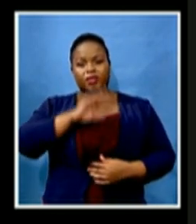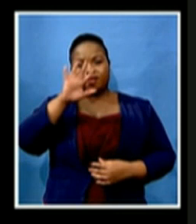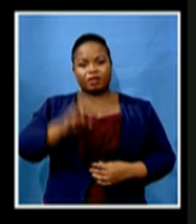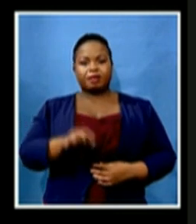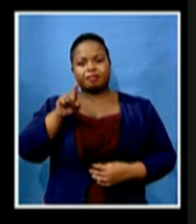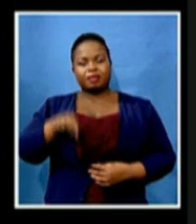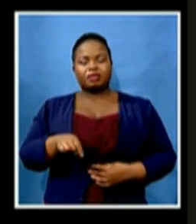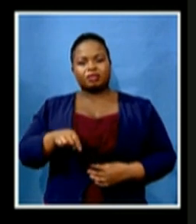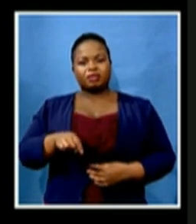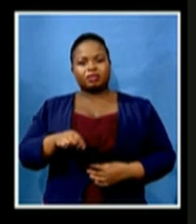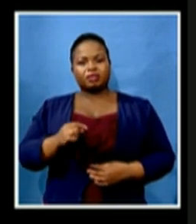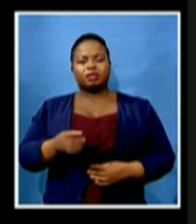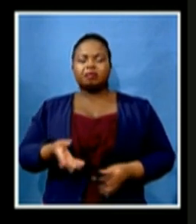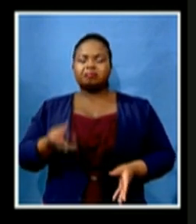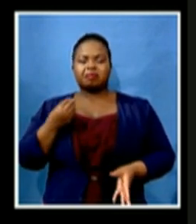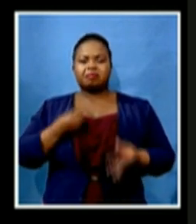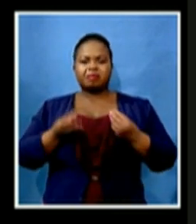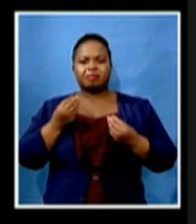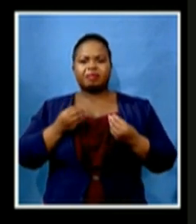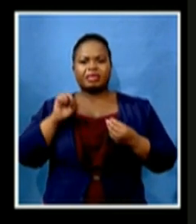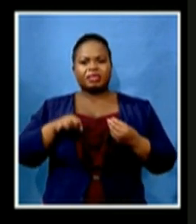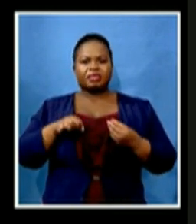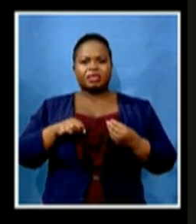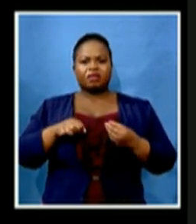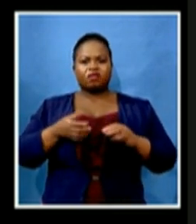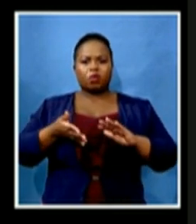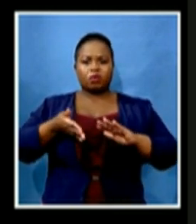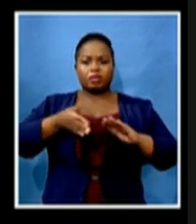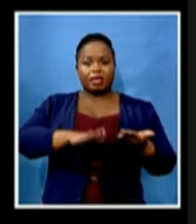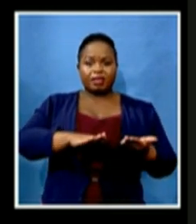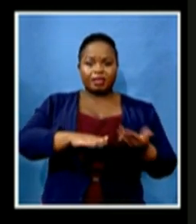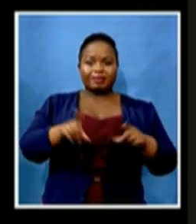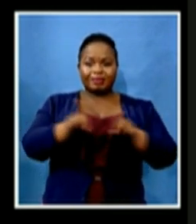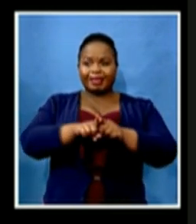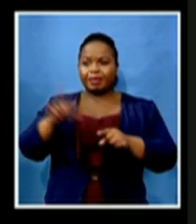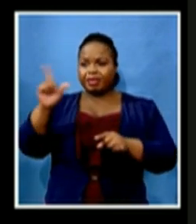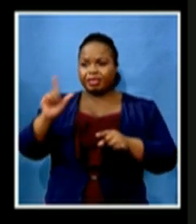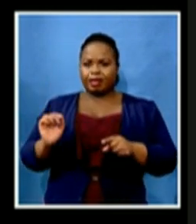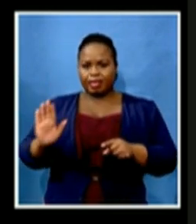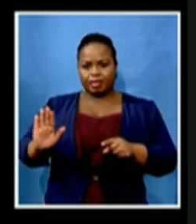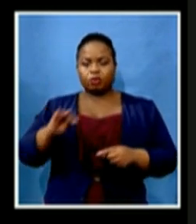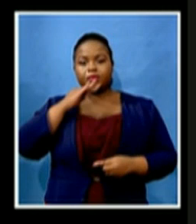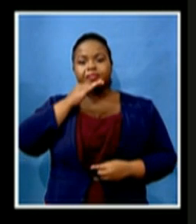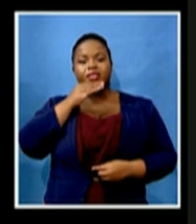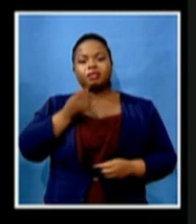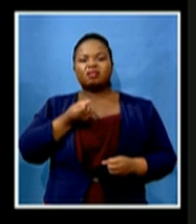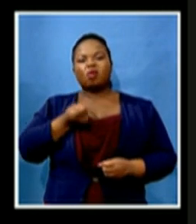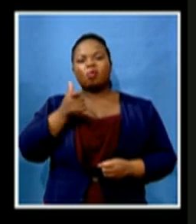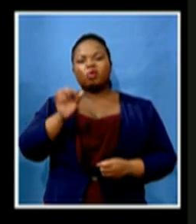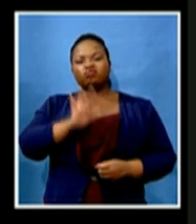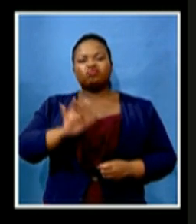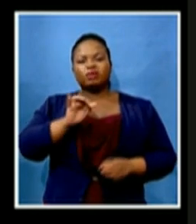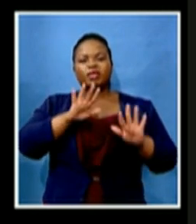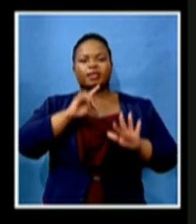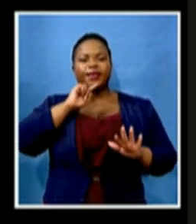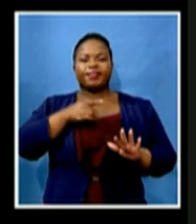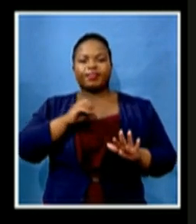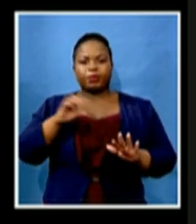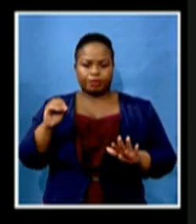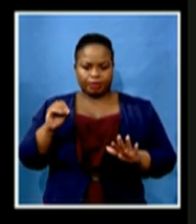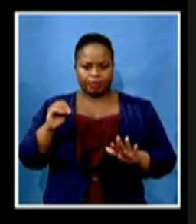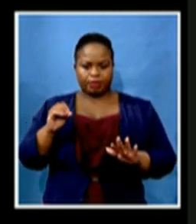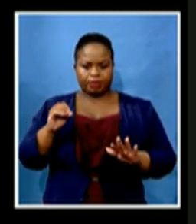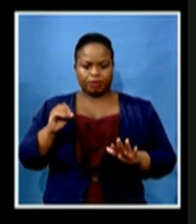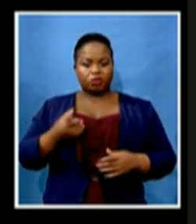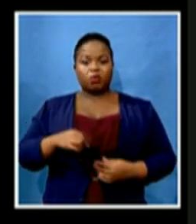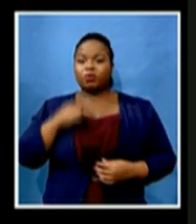Italy, which would mean about 10,000. And we find that like a sort of a very good anchoring place. From there we can move.